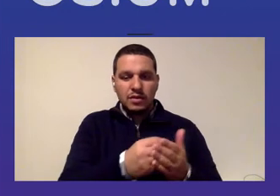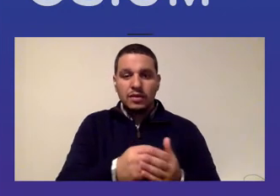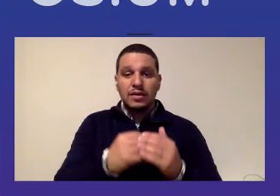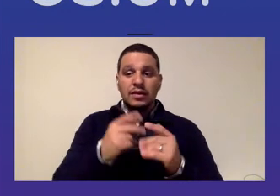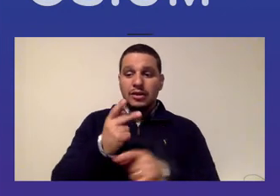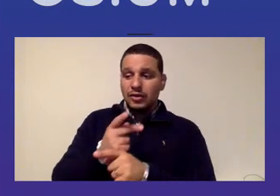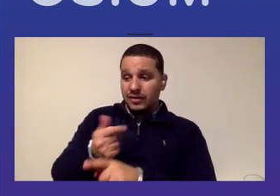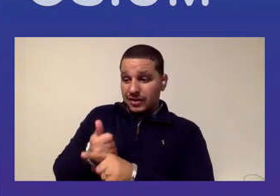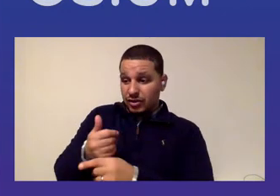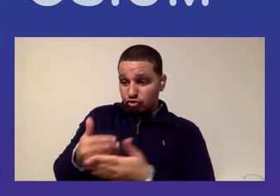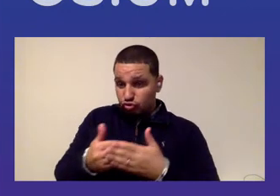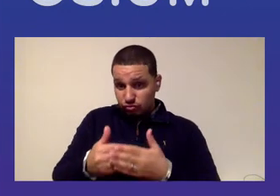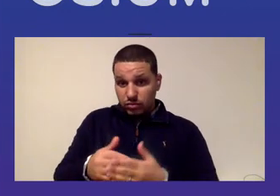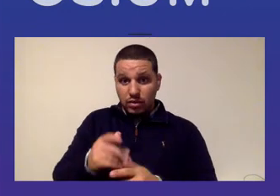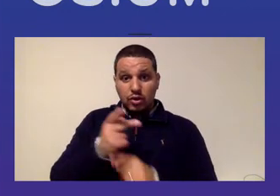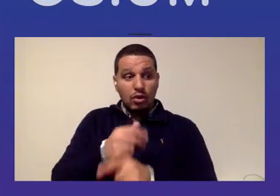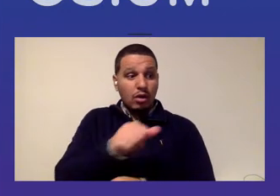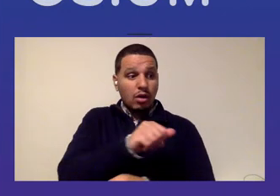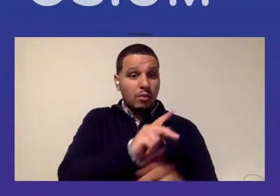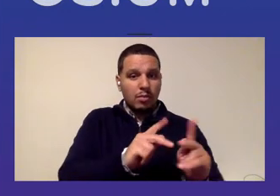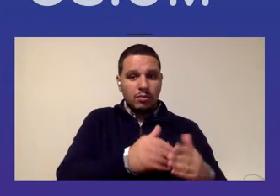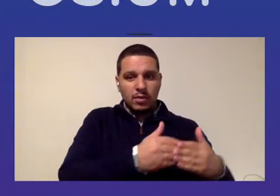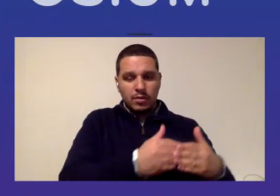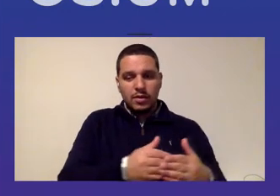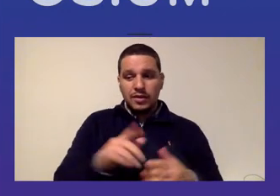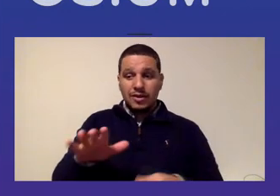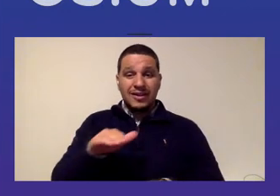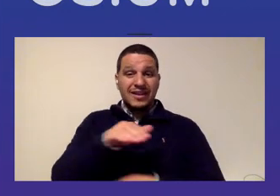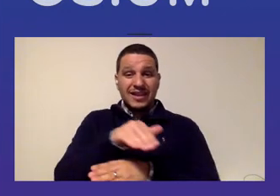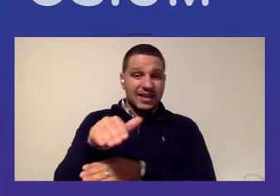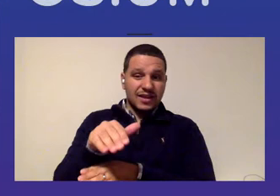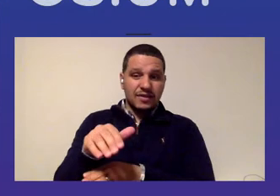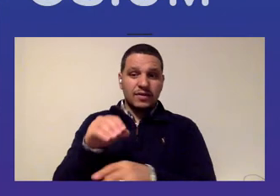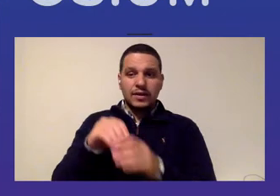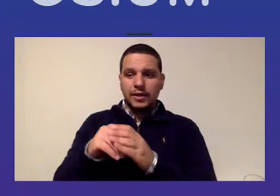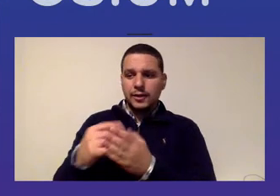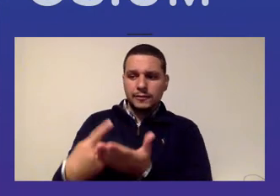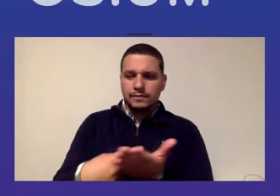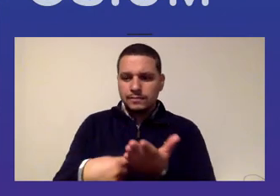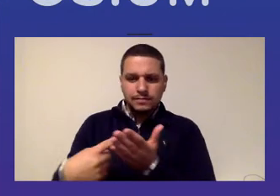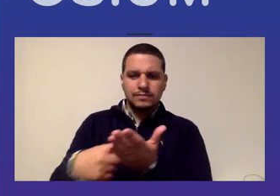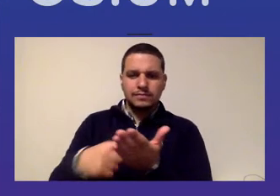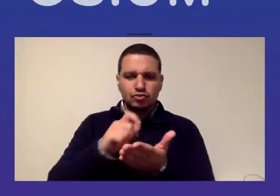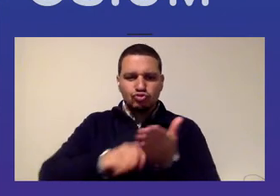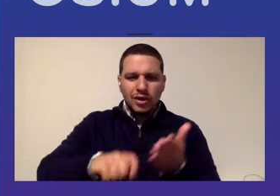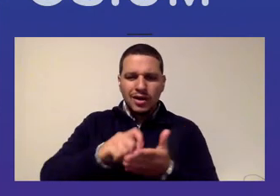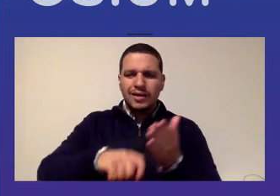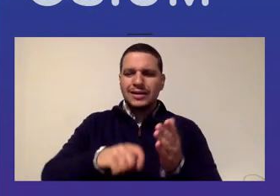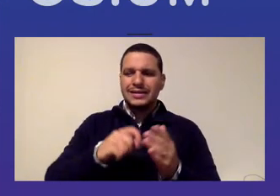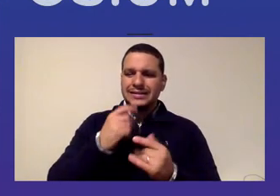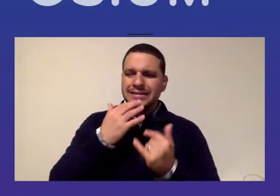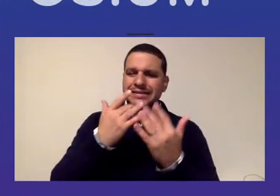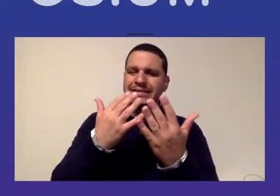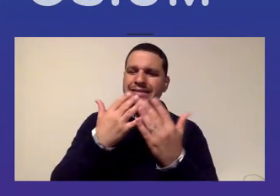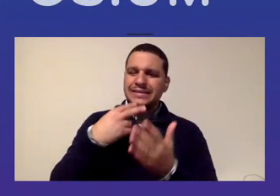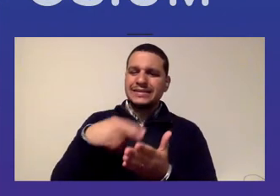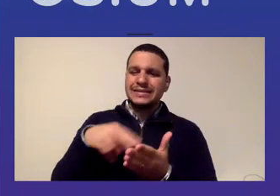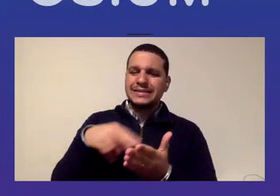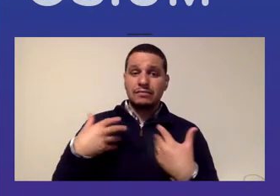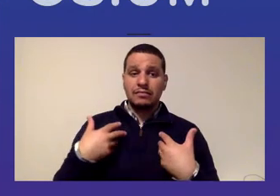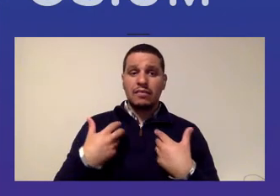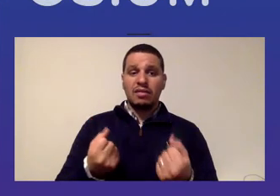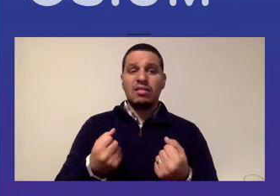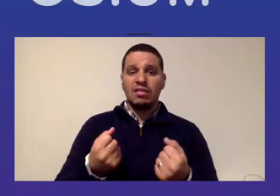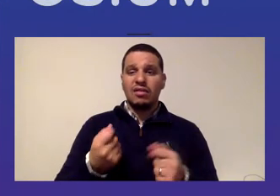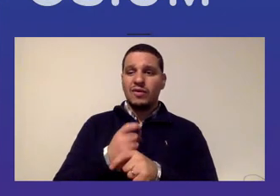children. They often spent their evenings in dialogue, writing, singing, and dancing to heal from the daily acts